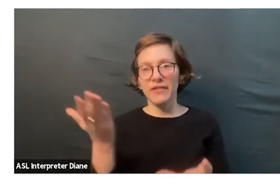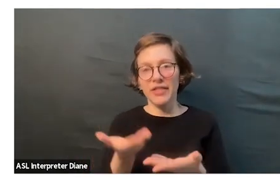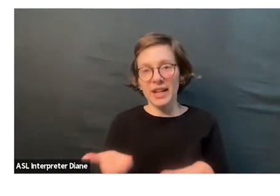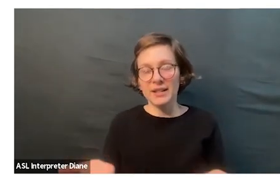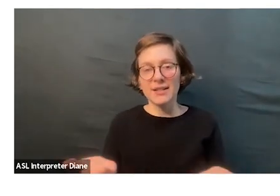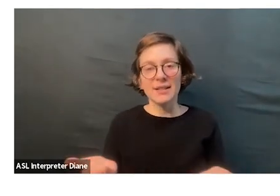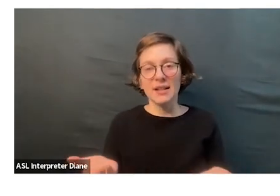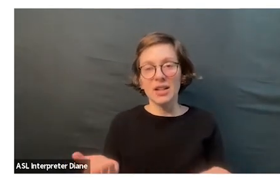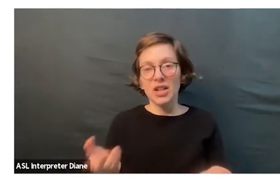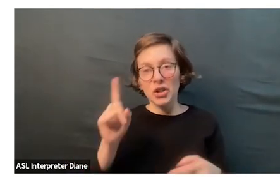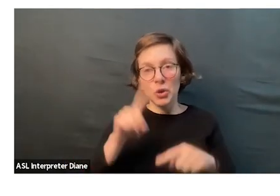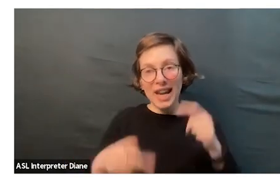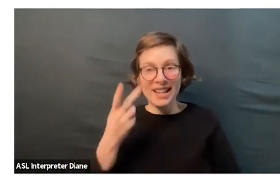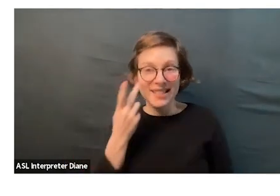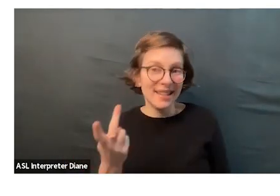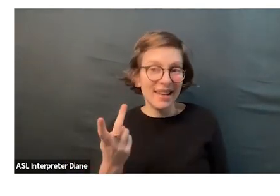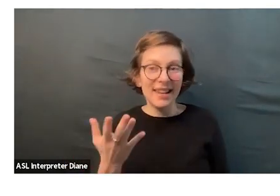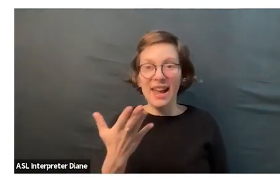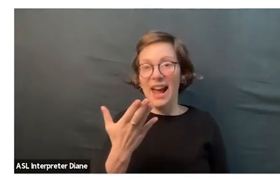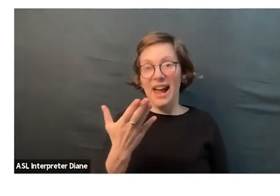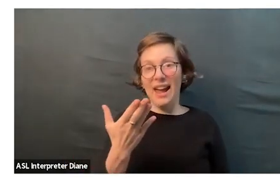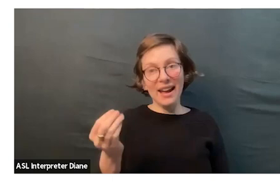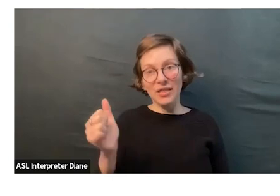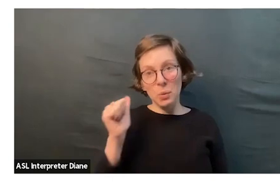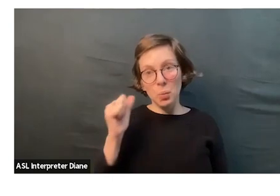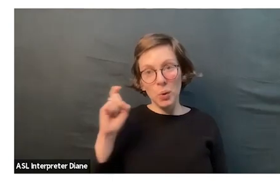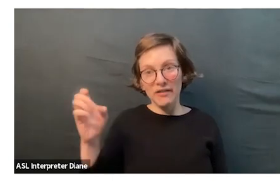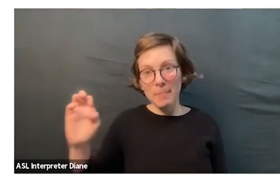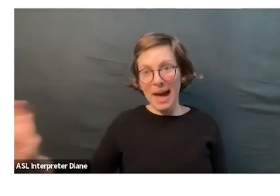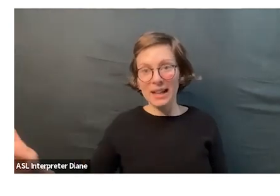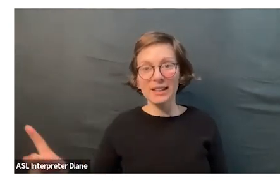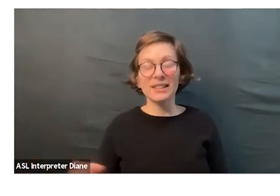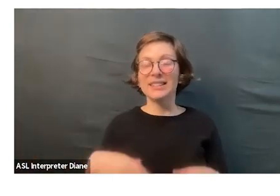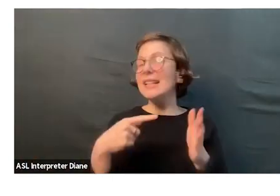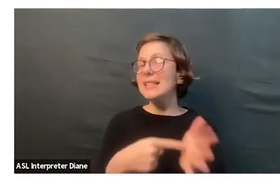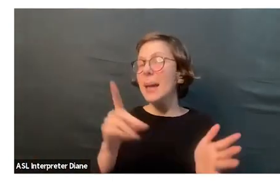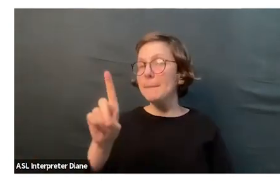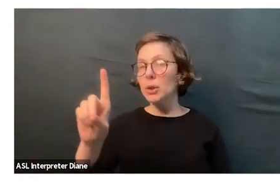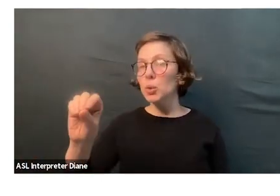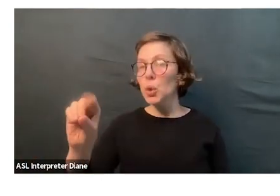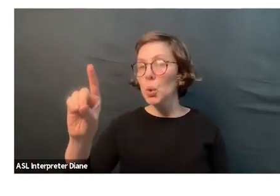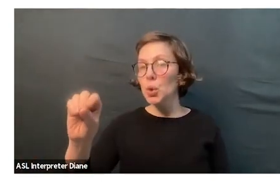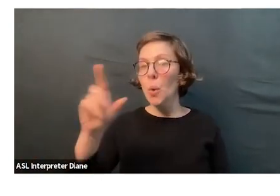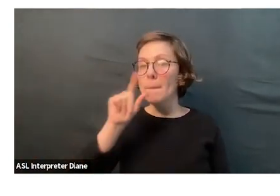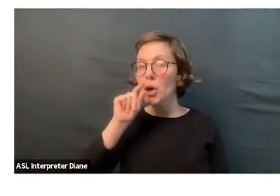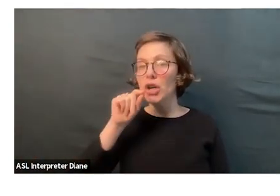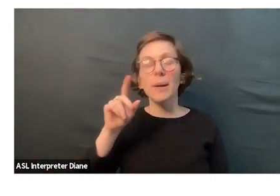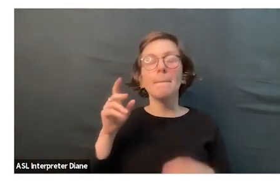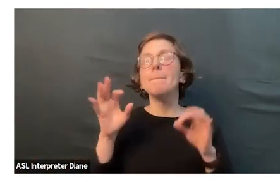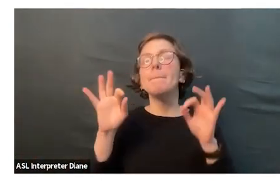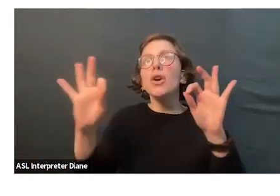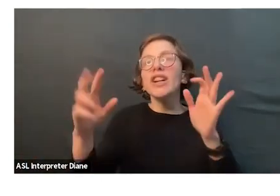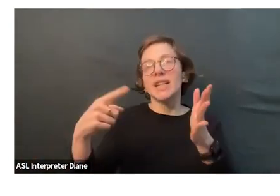no full skeletal kind of remain. We have a beak here, a foot there. There are near